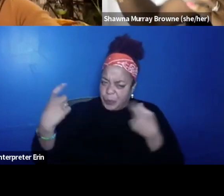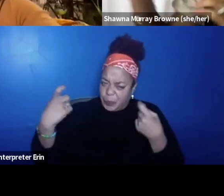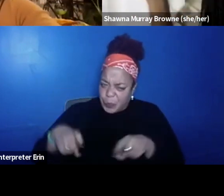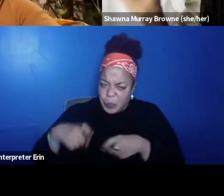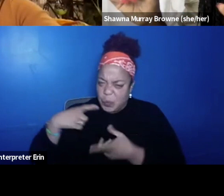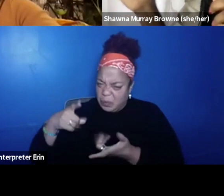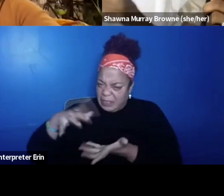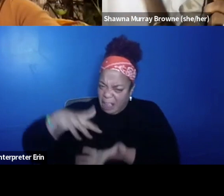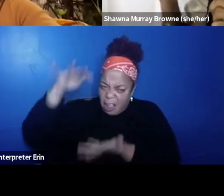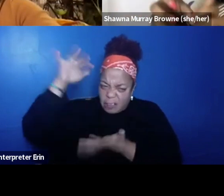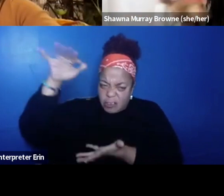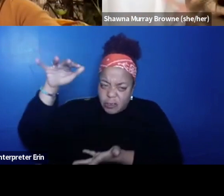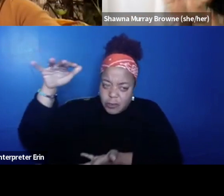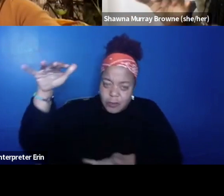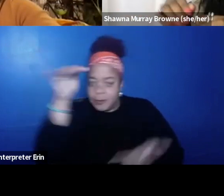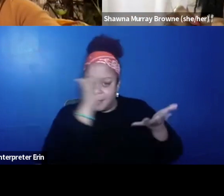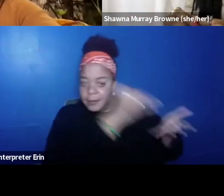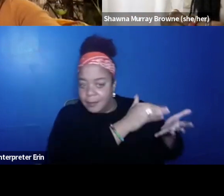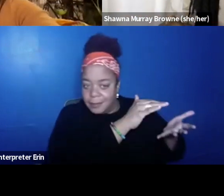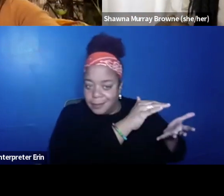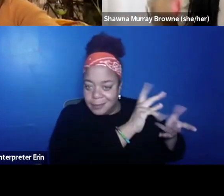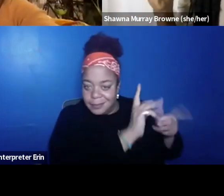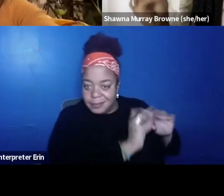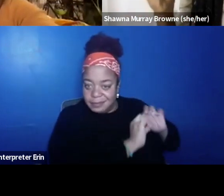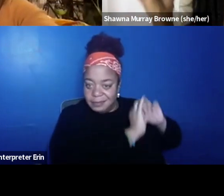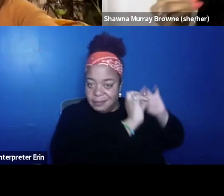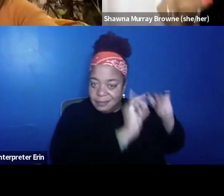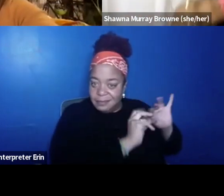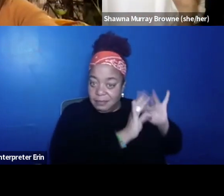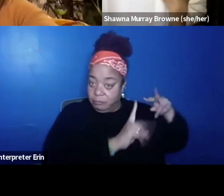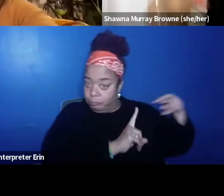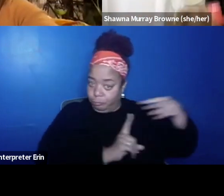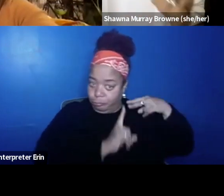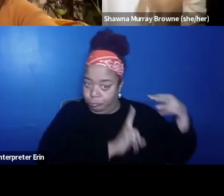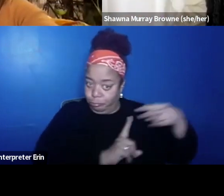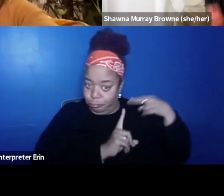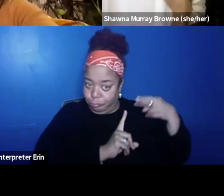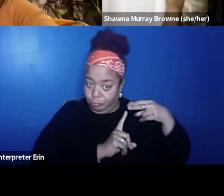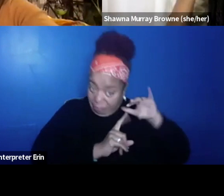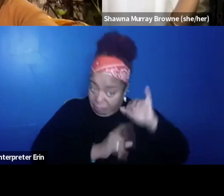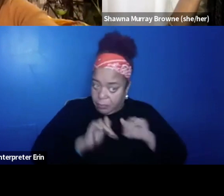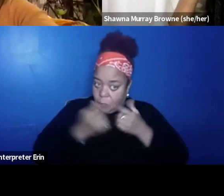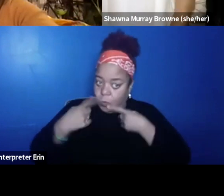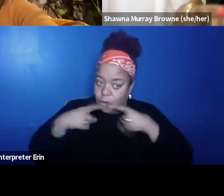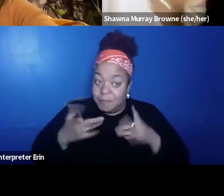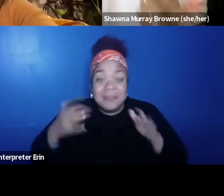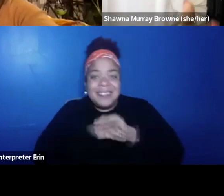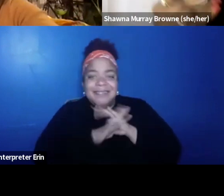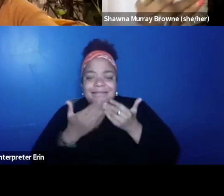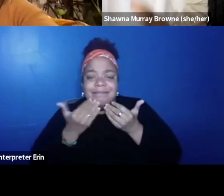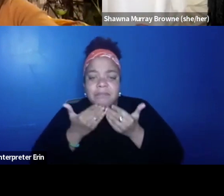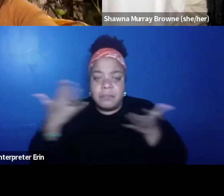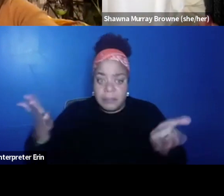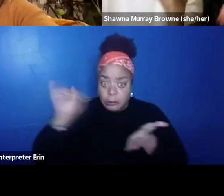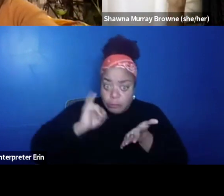and supports and can be accessed, right? And then we're talking about the daily decisions that practitioners make